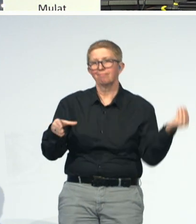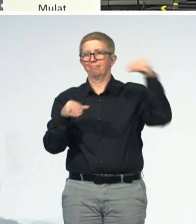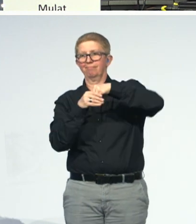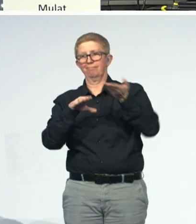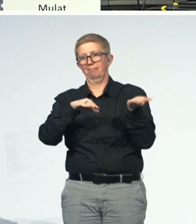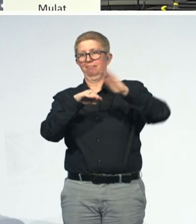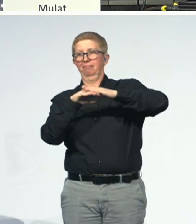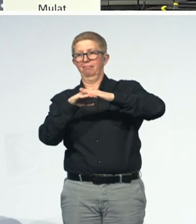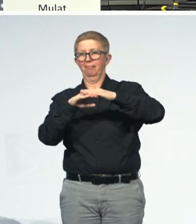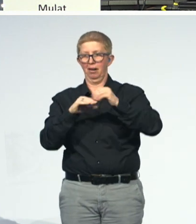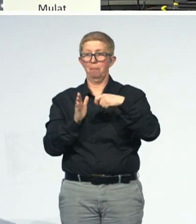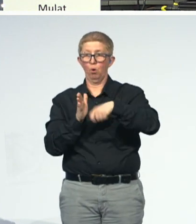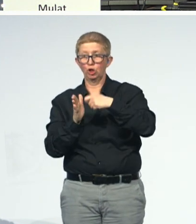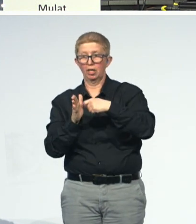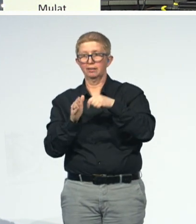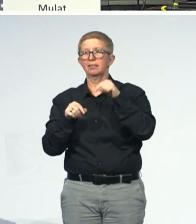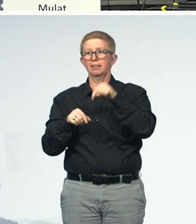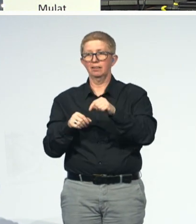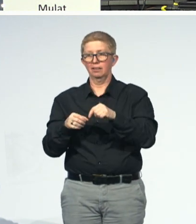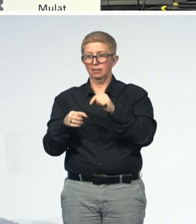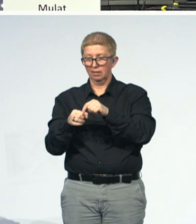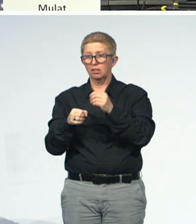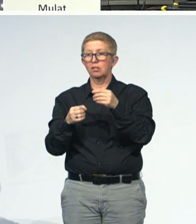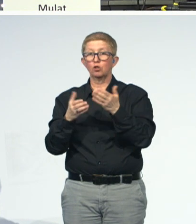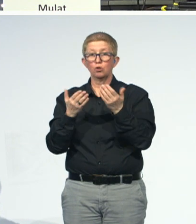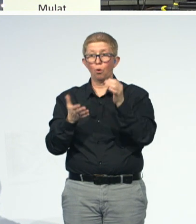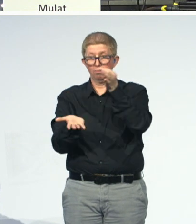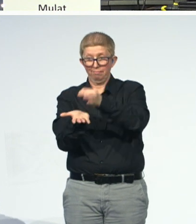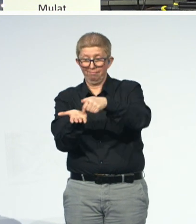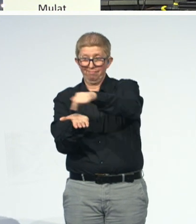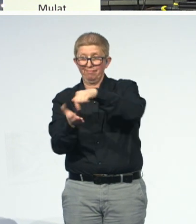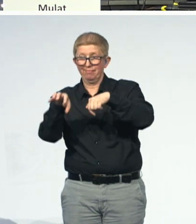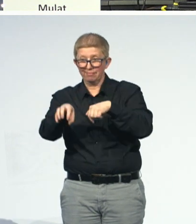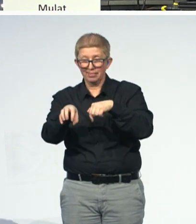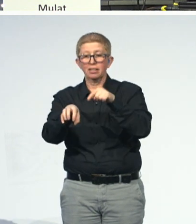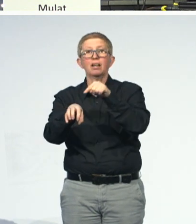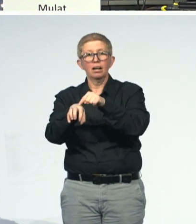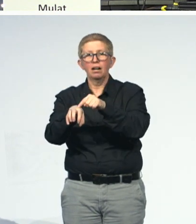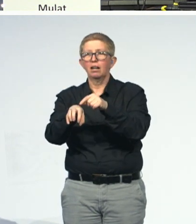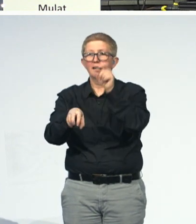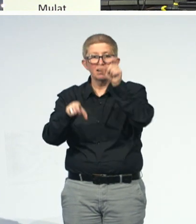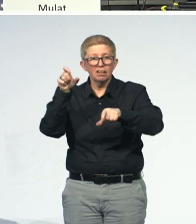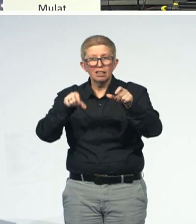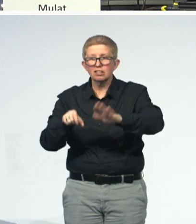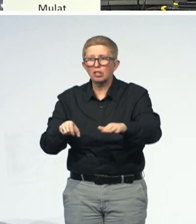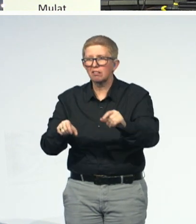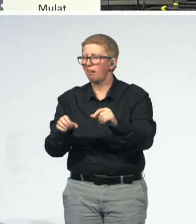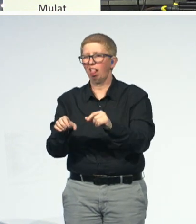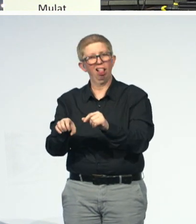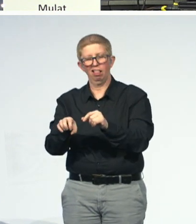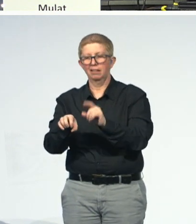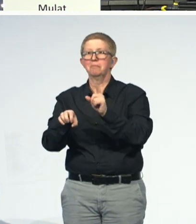program of the school in order to reach the whole country in Ethiopia. So we